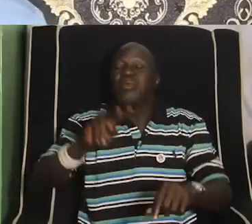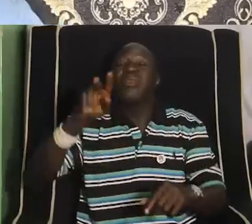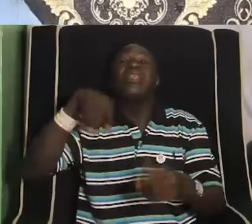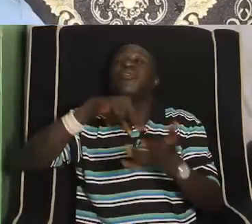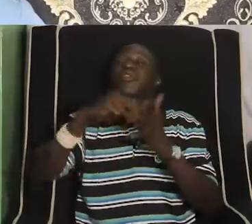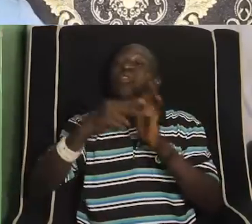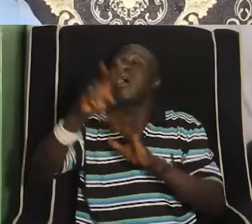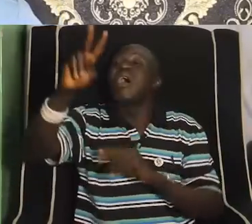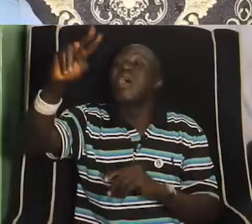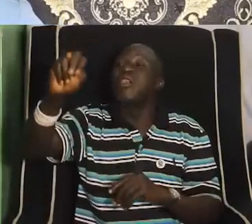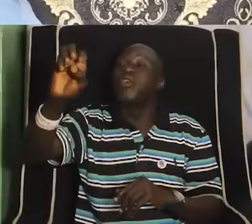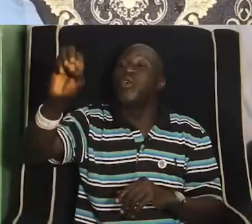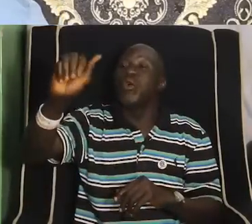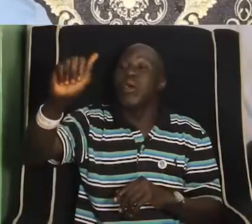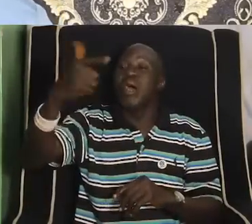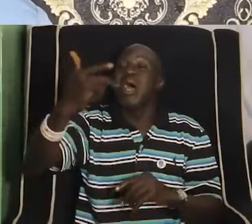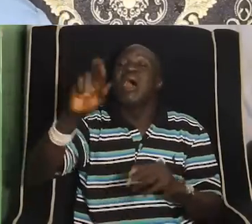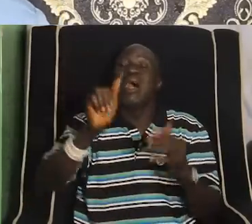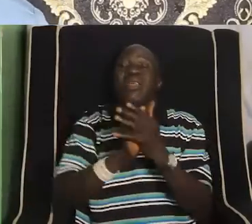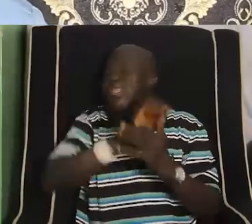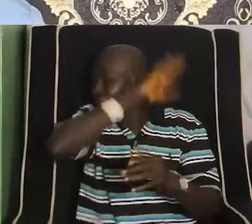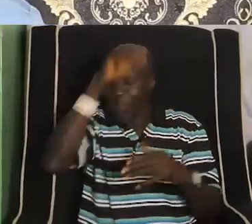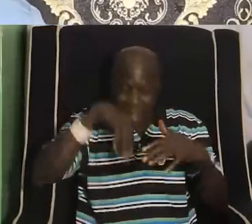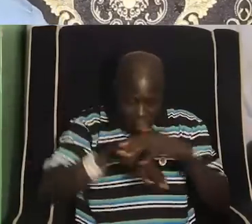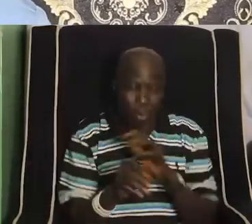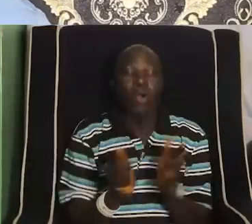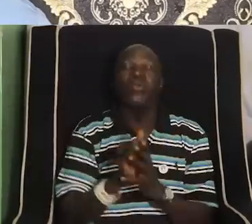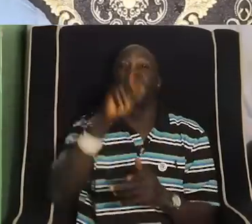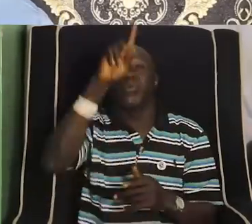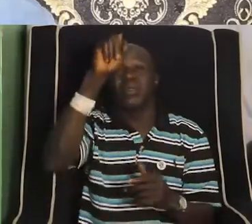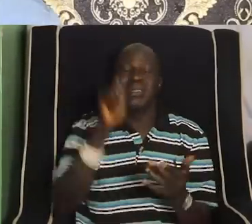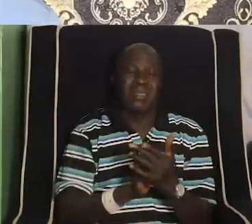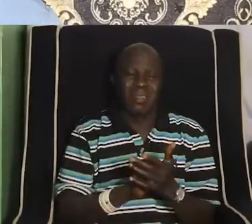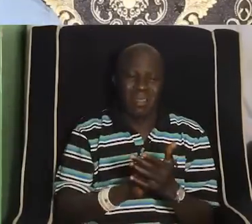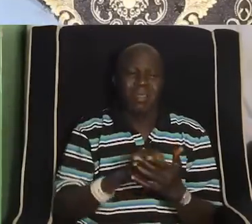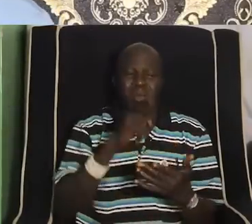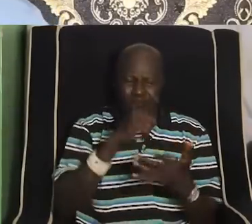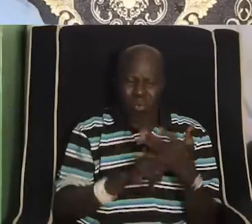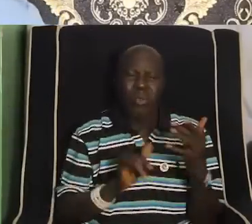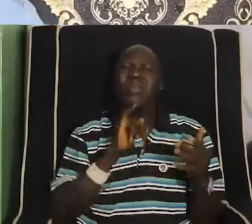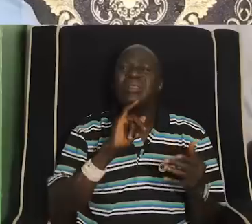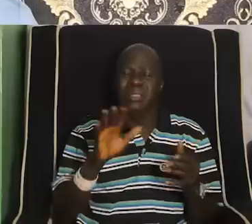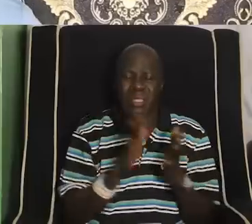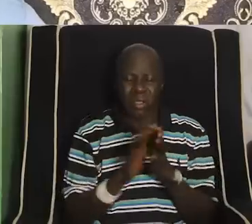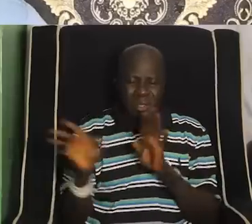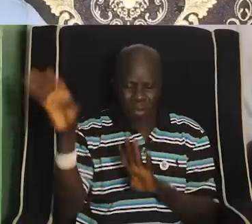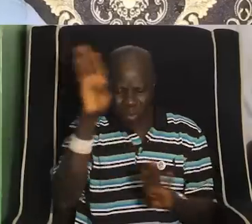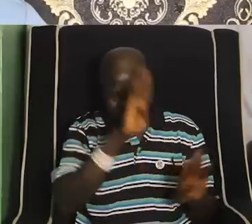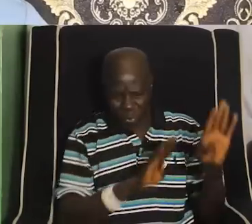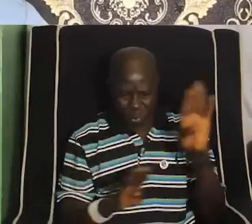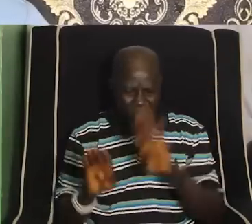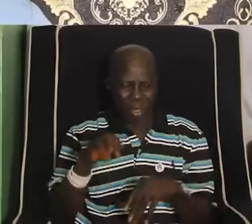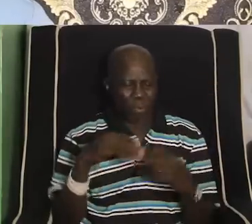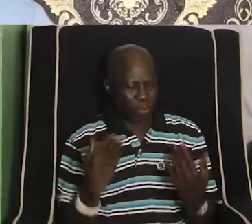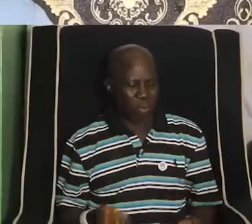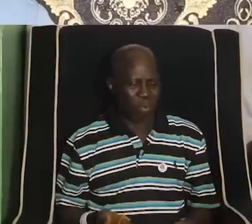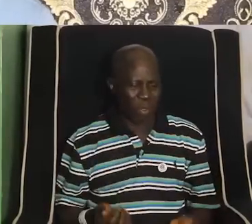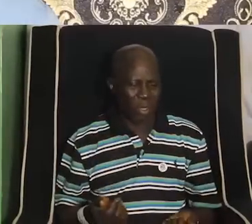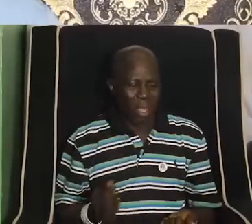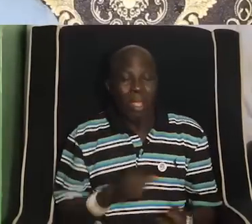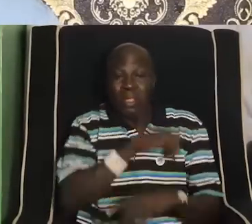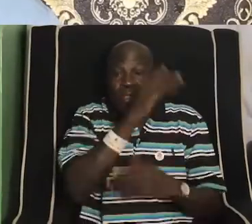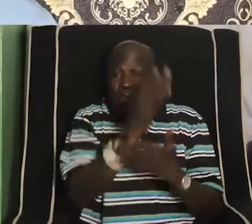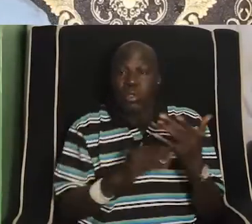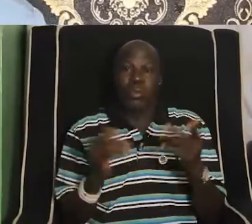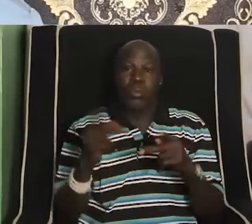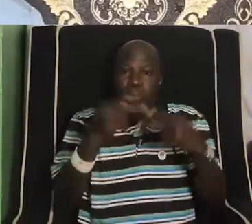Even also he later died. Oh, well, 1,000. He did not clock 1,000 no, years. Okay, what name la la ye gan? Was not all your effort on her? Bibi can't tell what